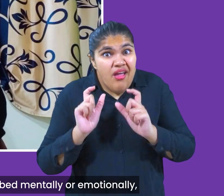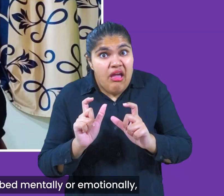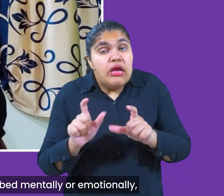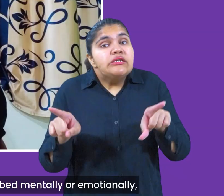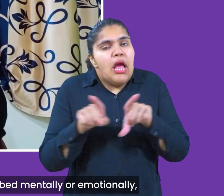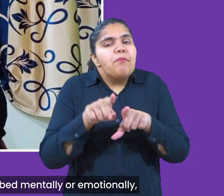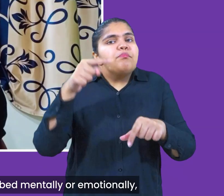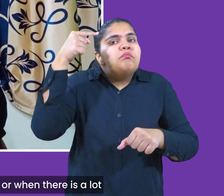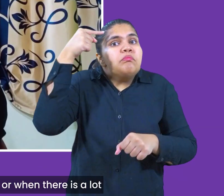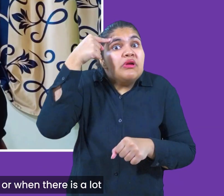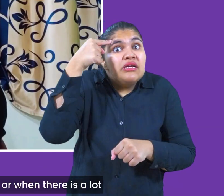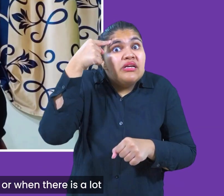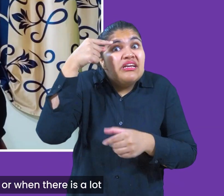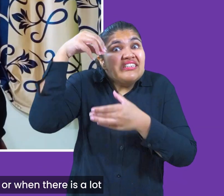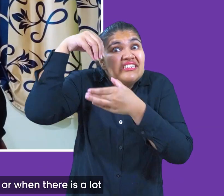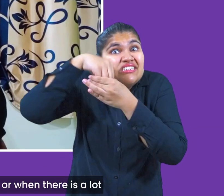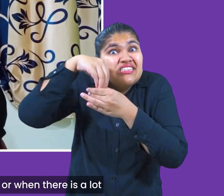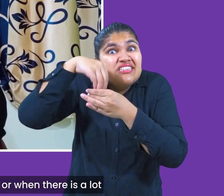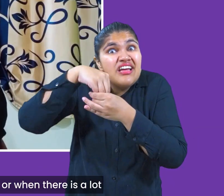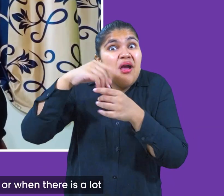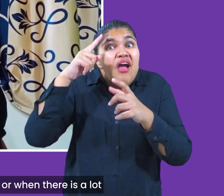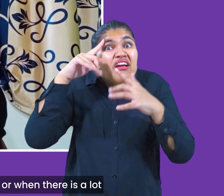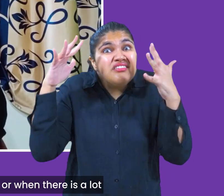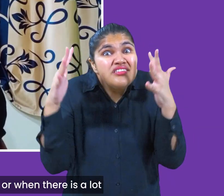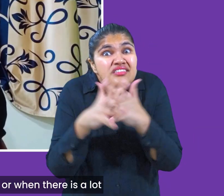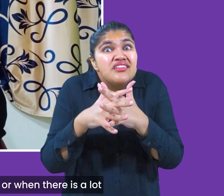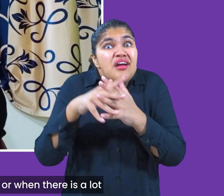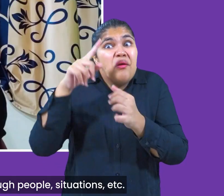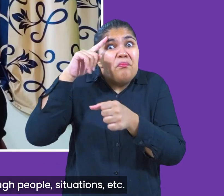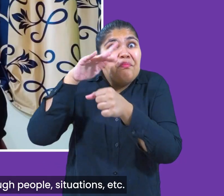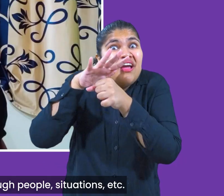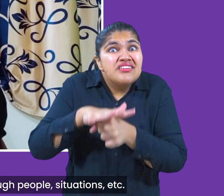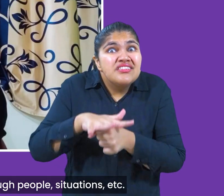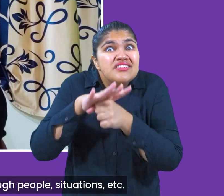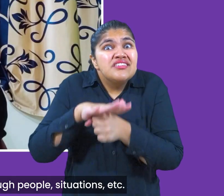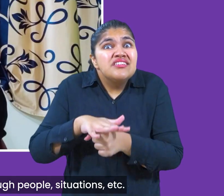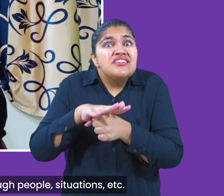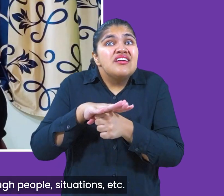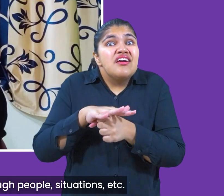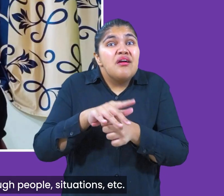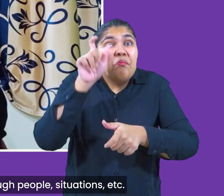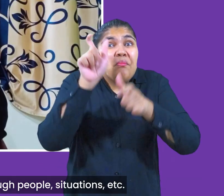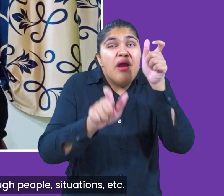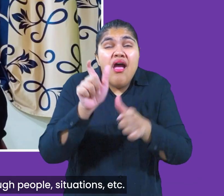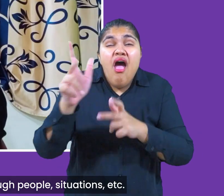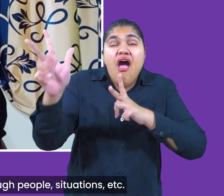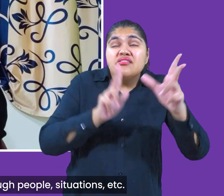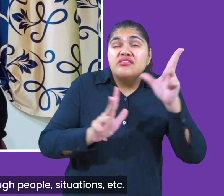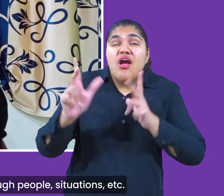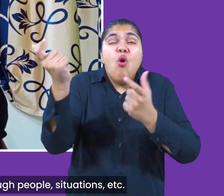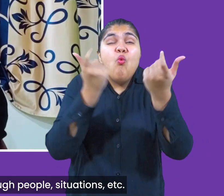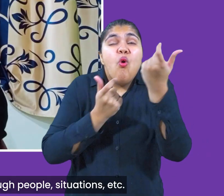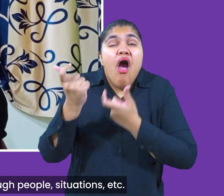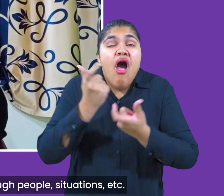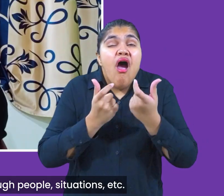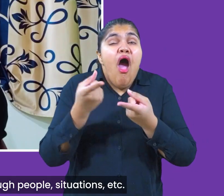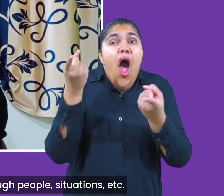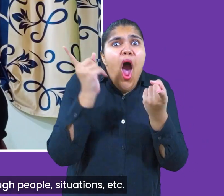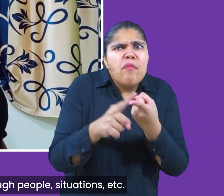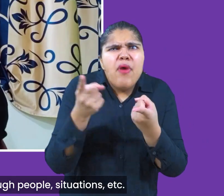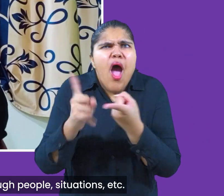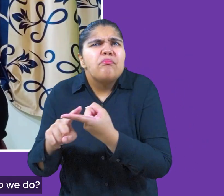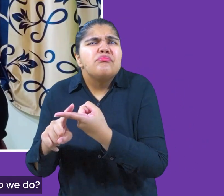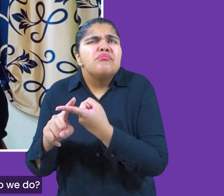mentally or emotionally, when we have too many thoughts, or when there is a lot of pressure from outside, it can be through people, situations,